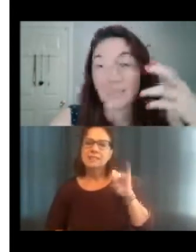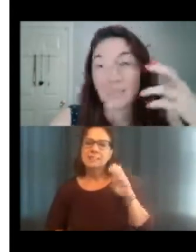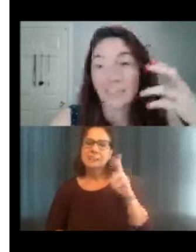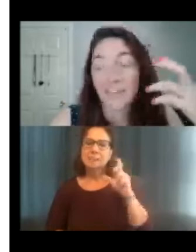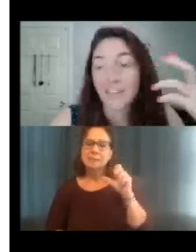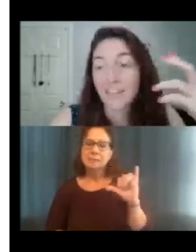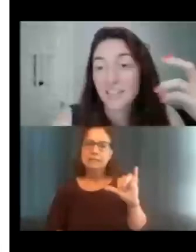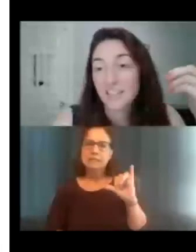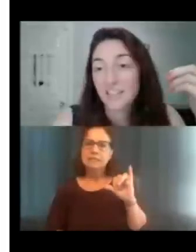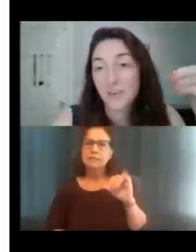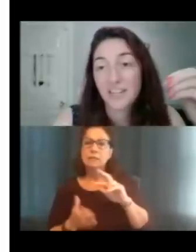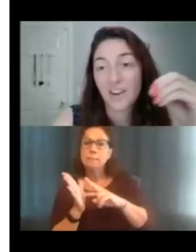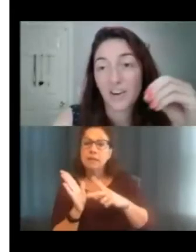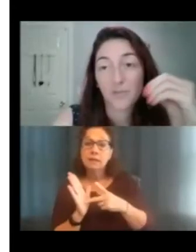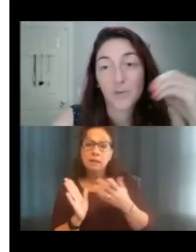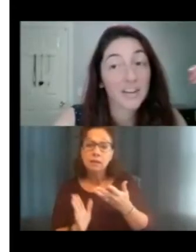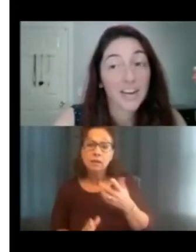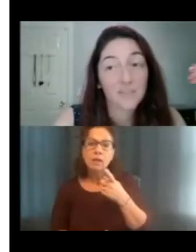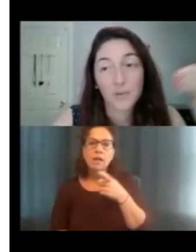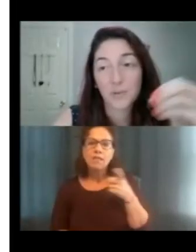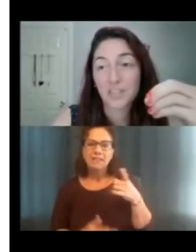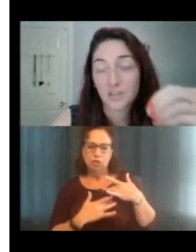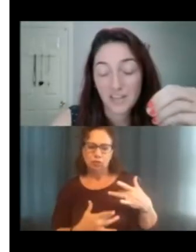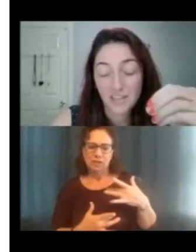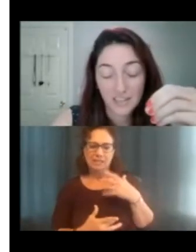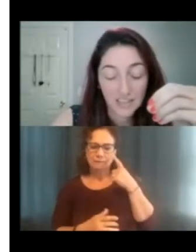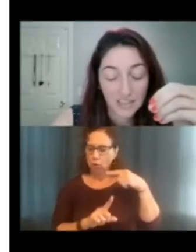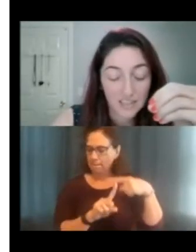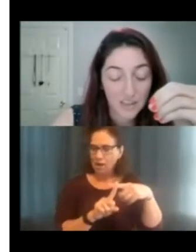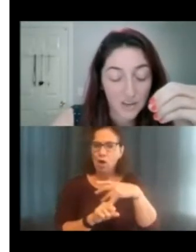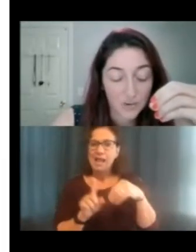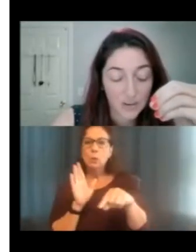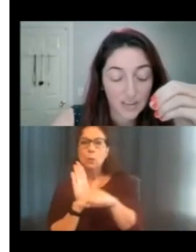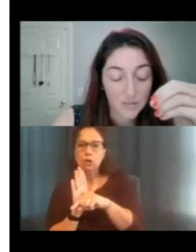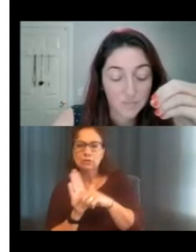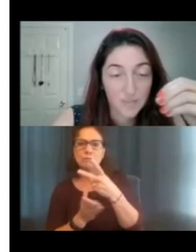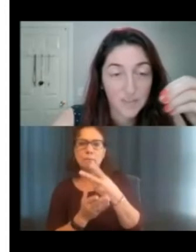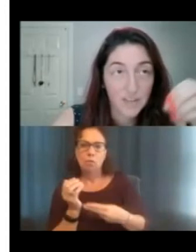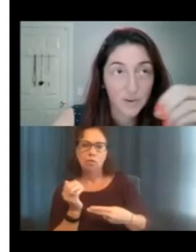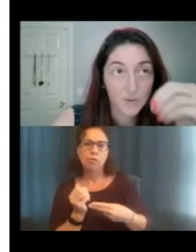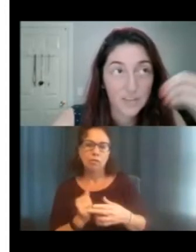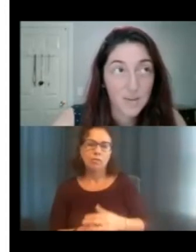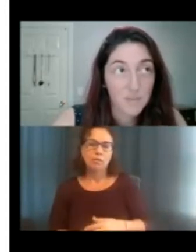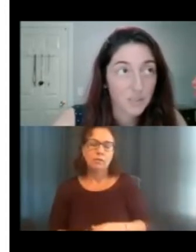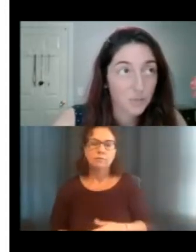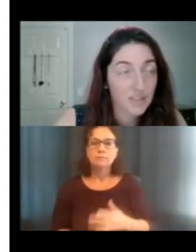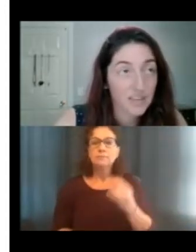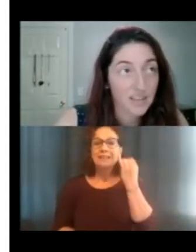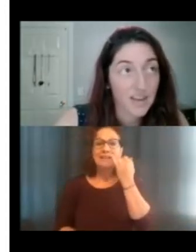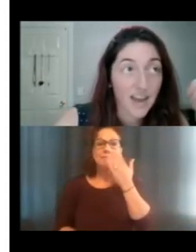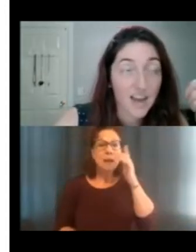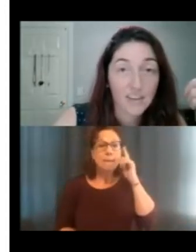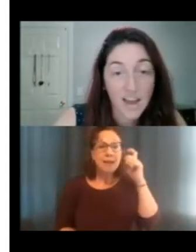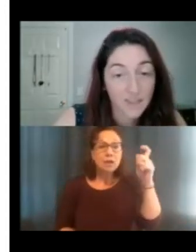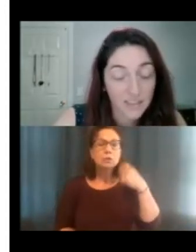susceptibility just means that these traits are for better and for worse traits. So even though with nightmares, we